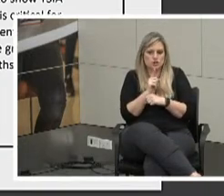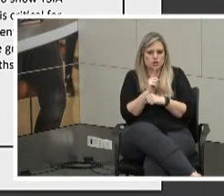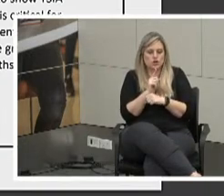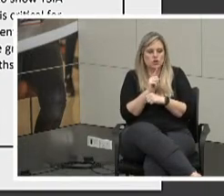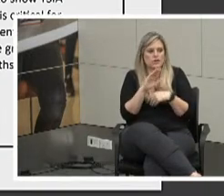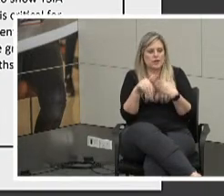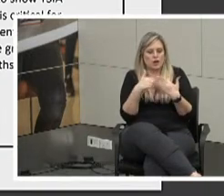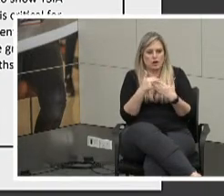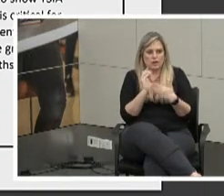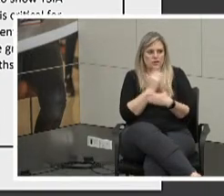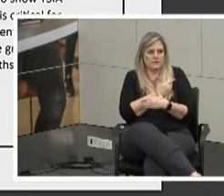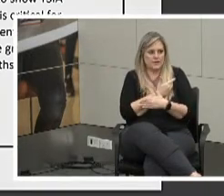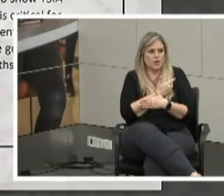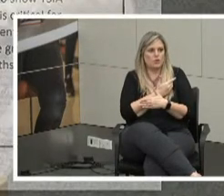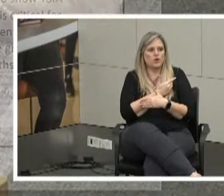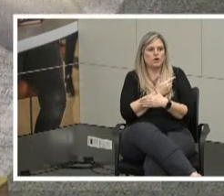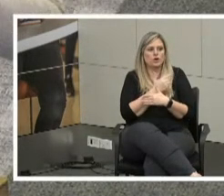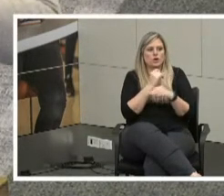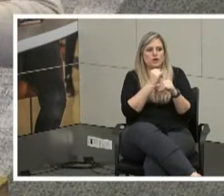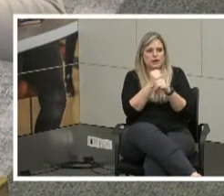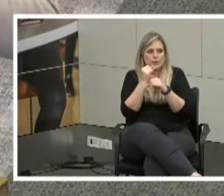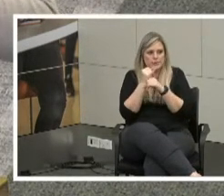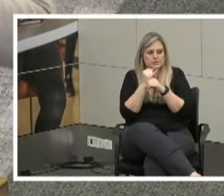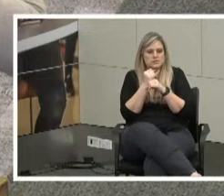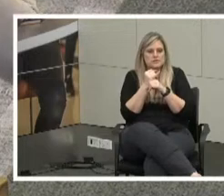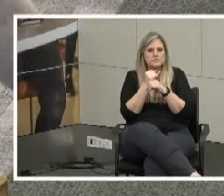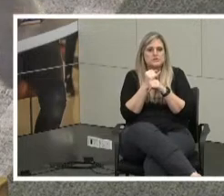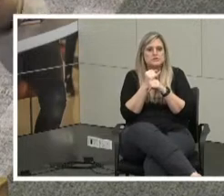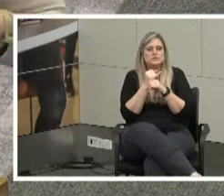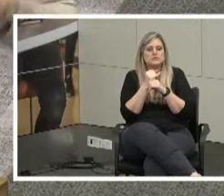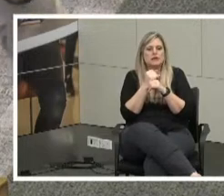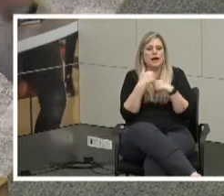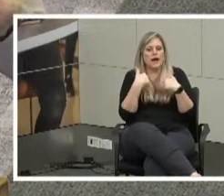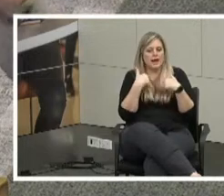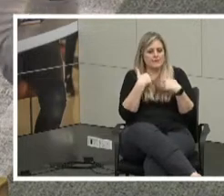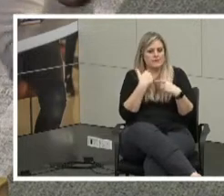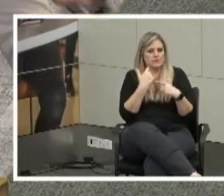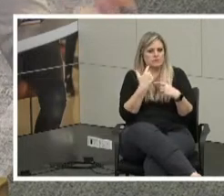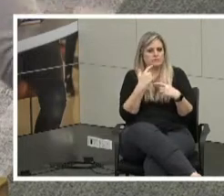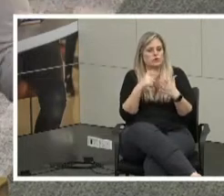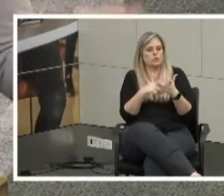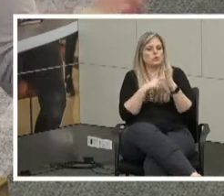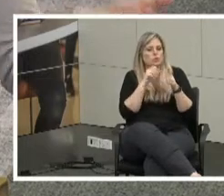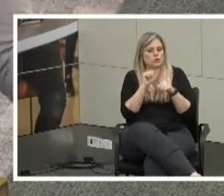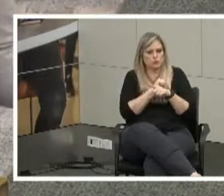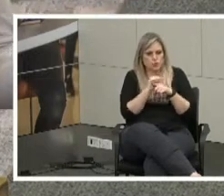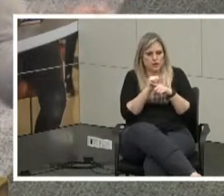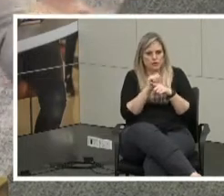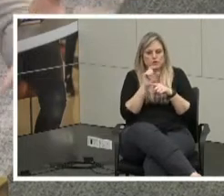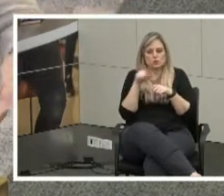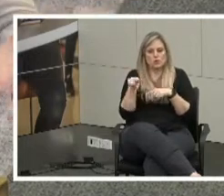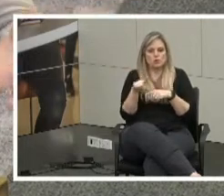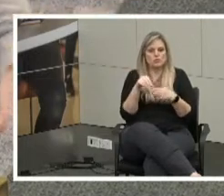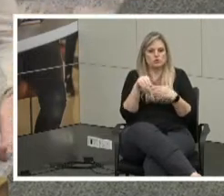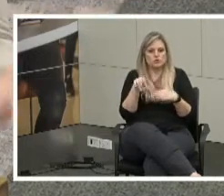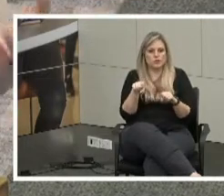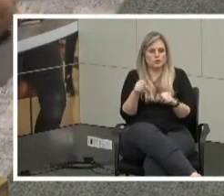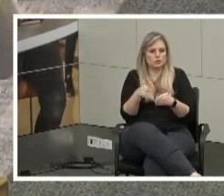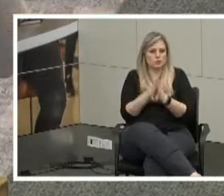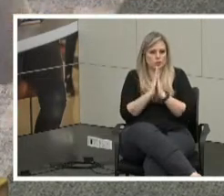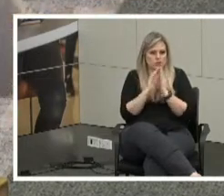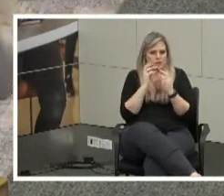all of our um our campuses are trained on ensuring requesting the appropriate accommodations for the students in these